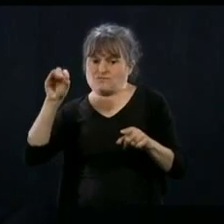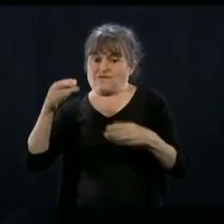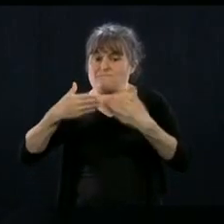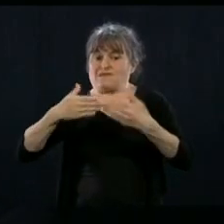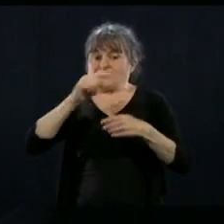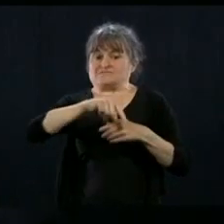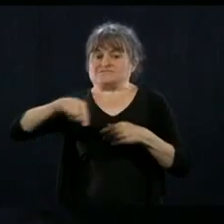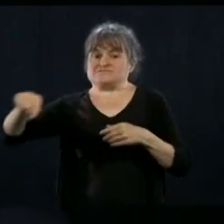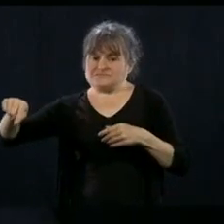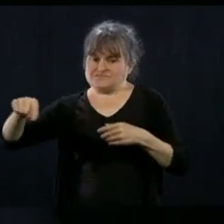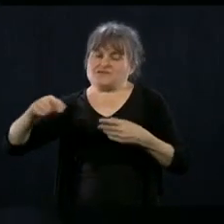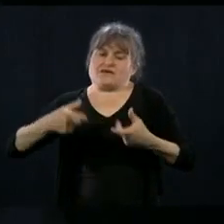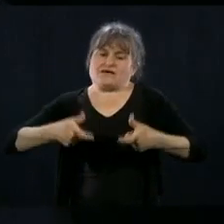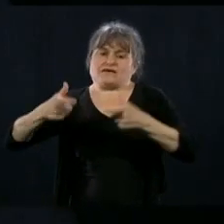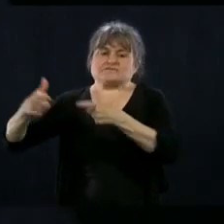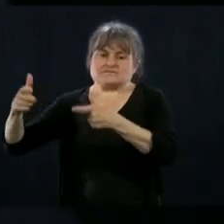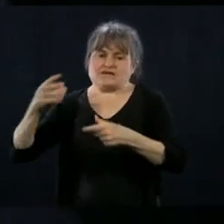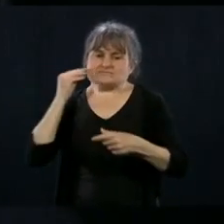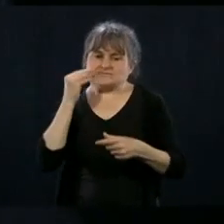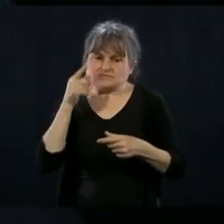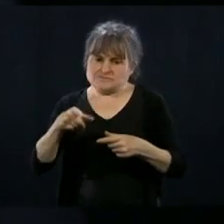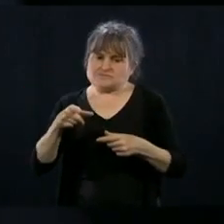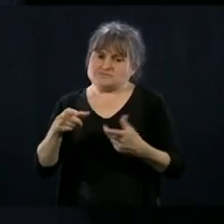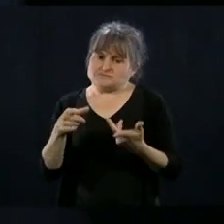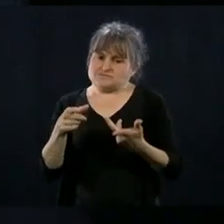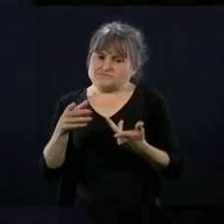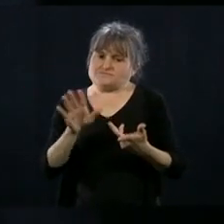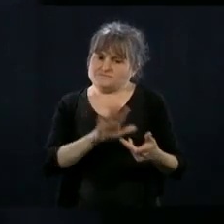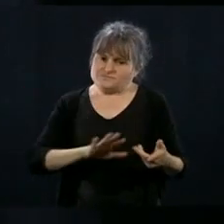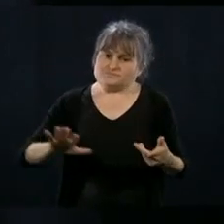those 280 residences